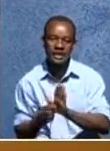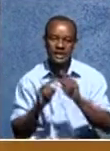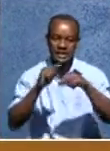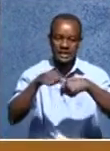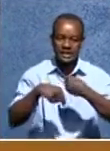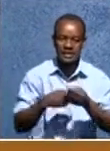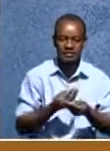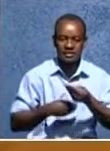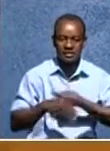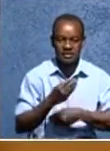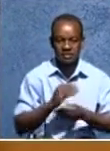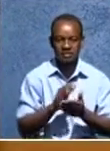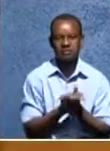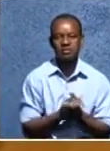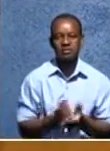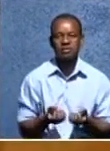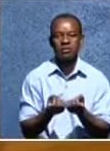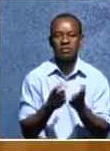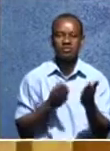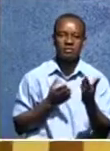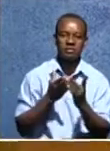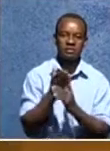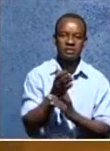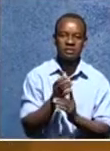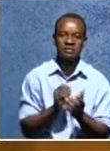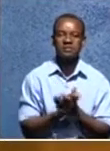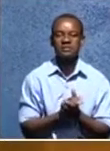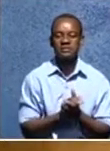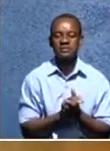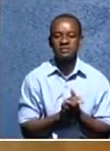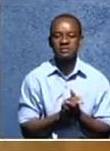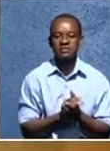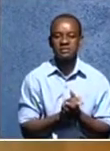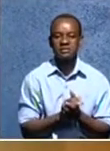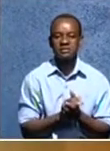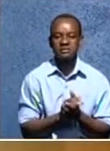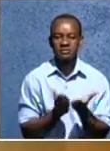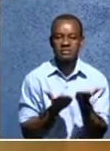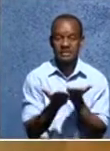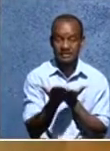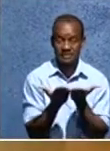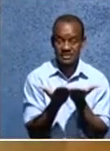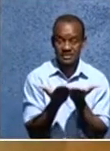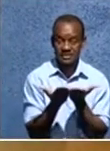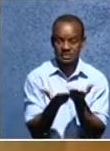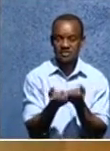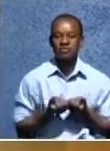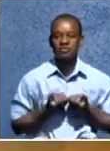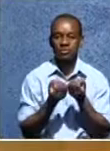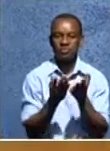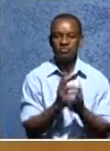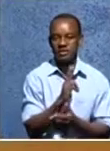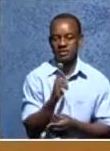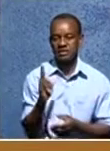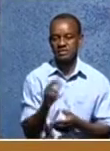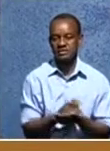only be brought to the consumer through services. And if all the different stakeholders work together, we can actually make a